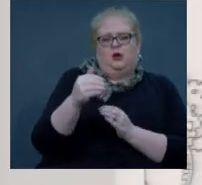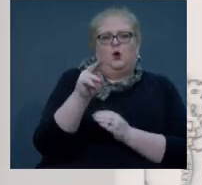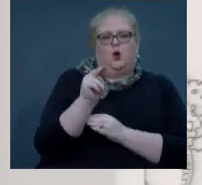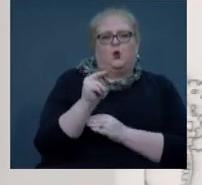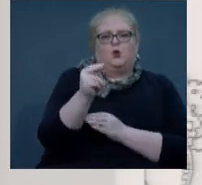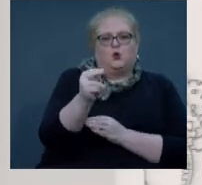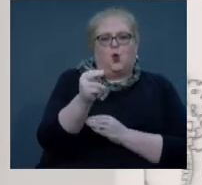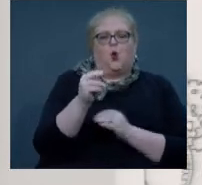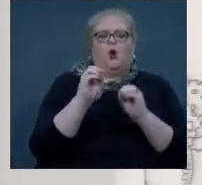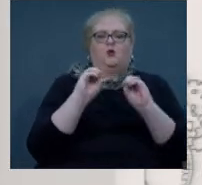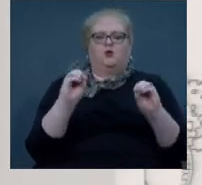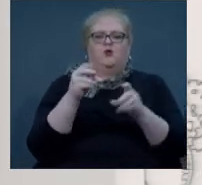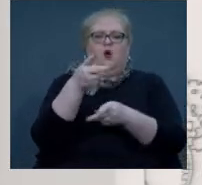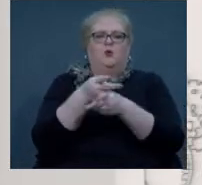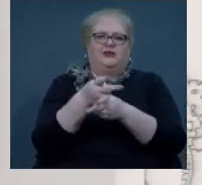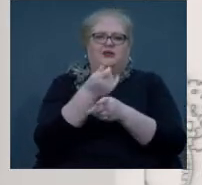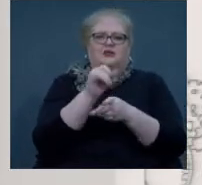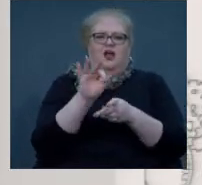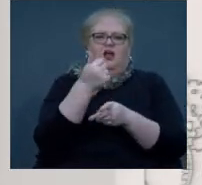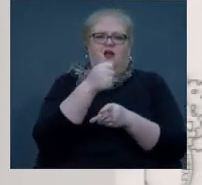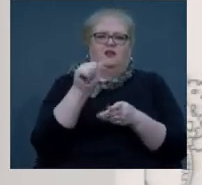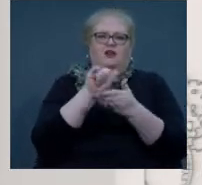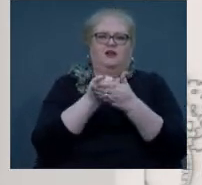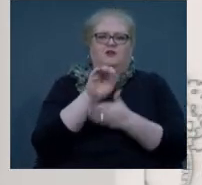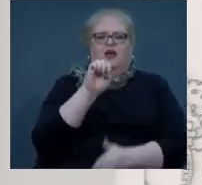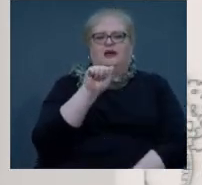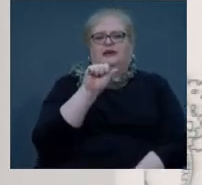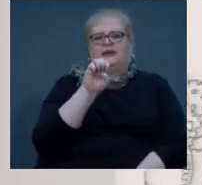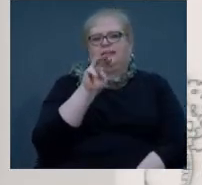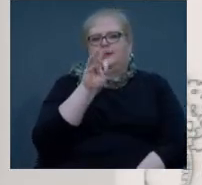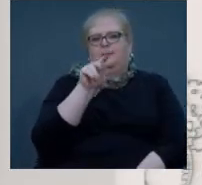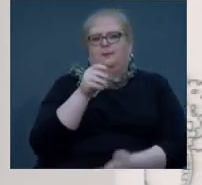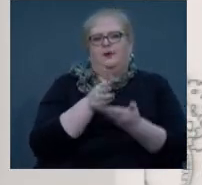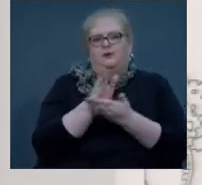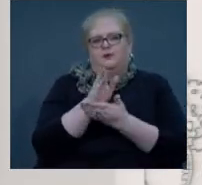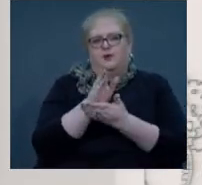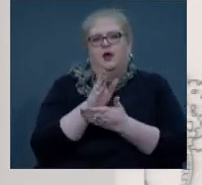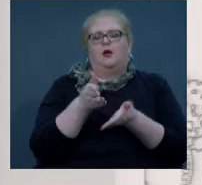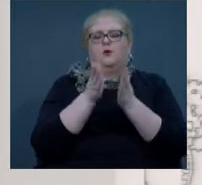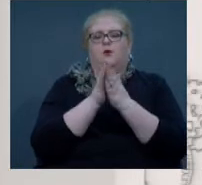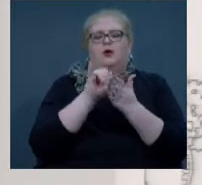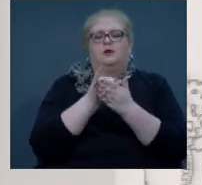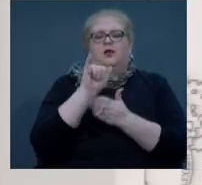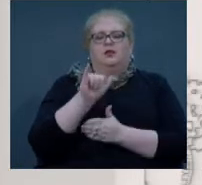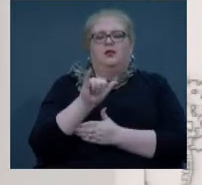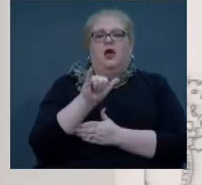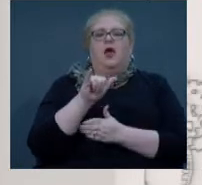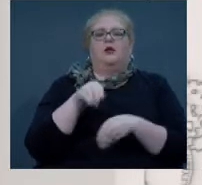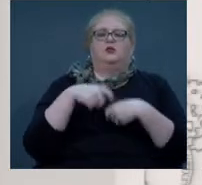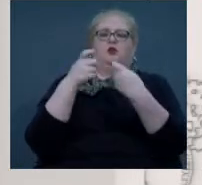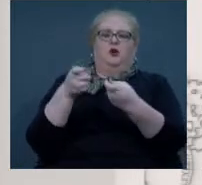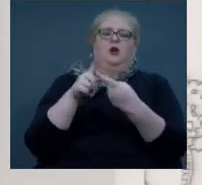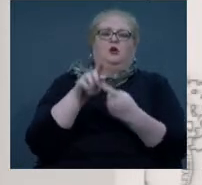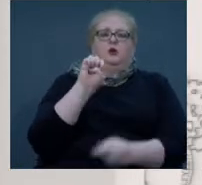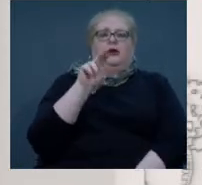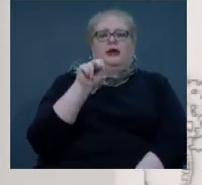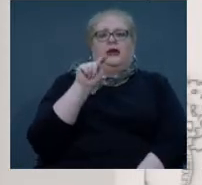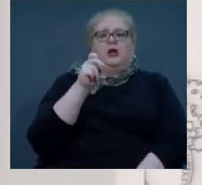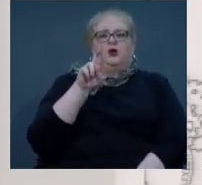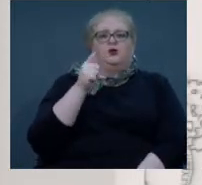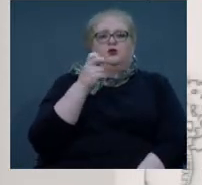no retention of any easement rights subject to the specific requested easements being granted to Entergy and Little